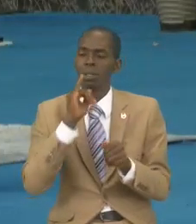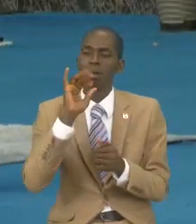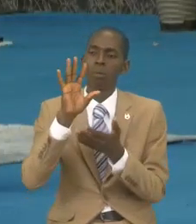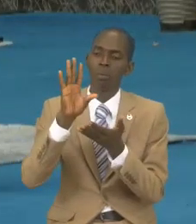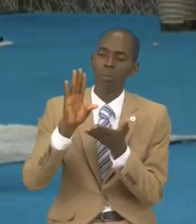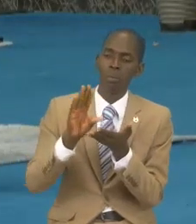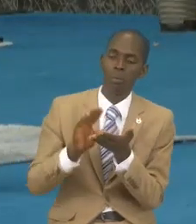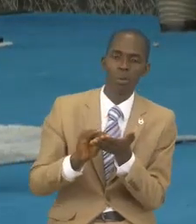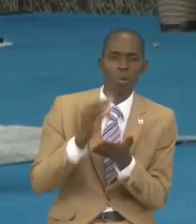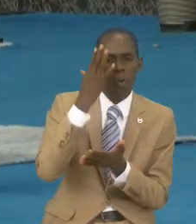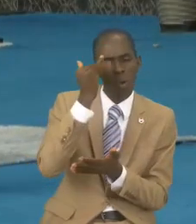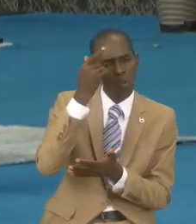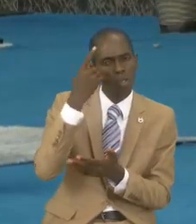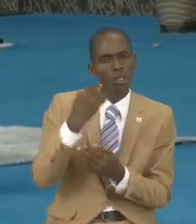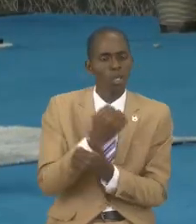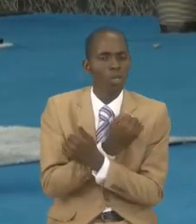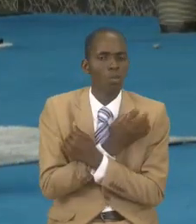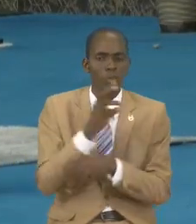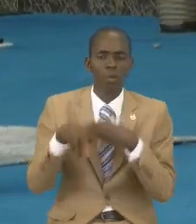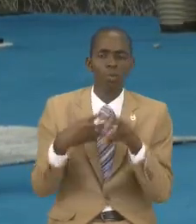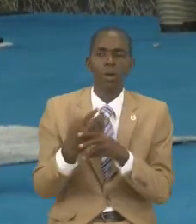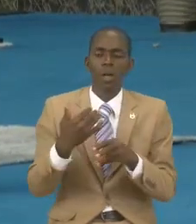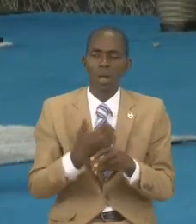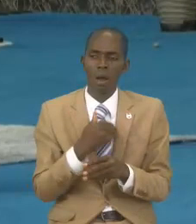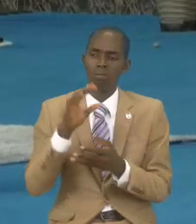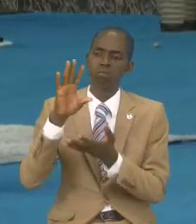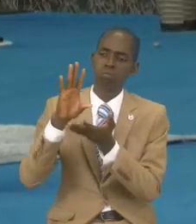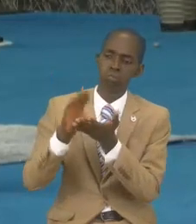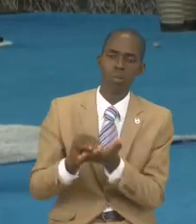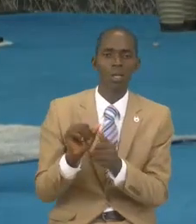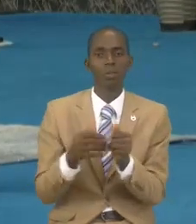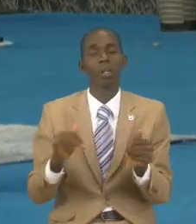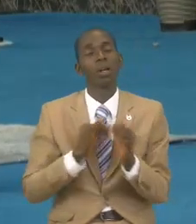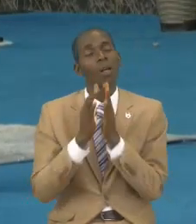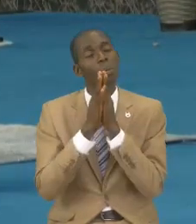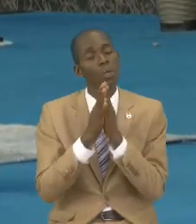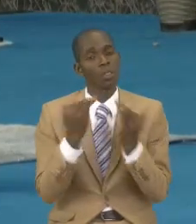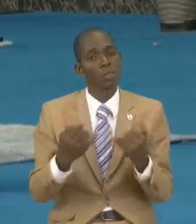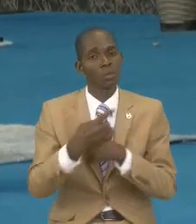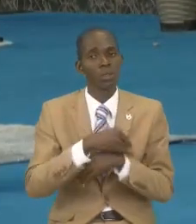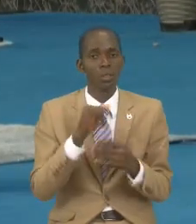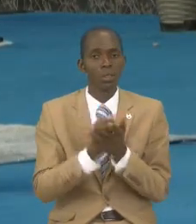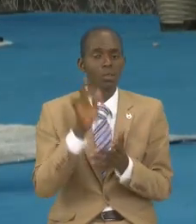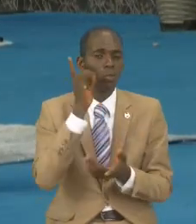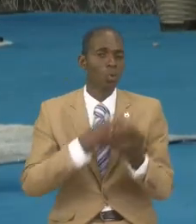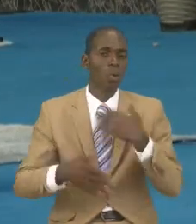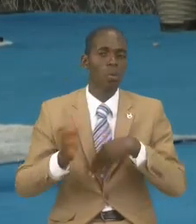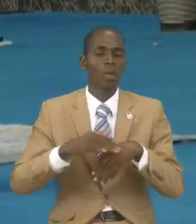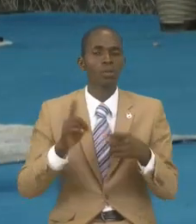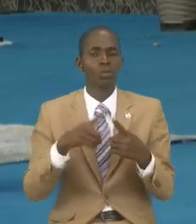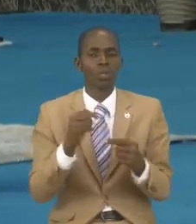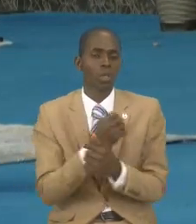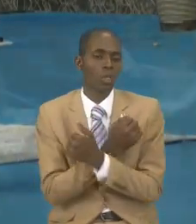the world has put everything. I pray that today you come back to the love of God